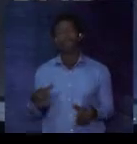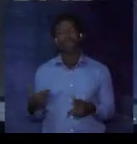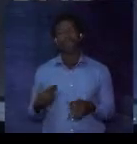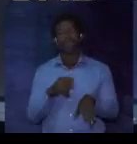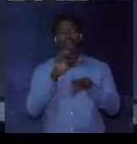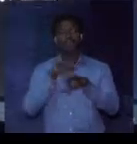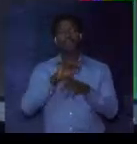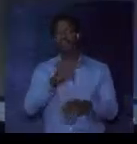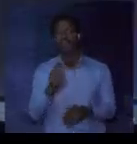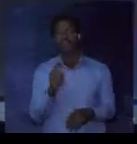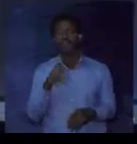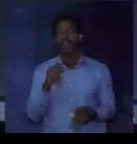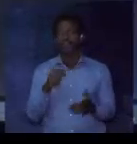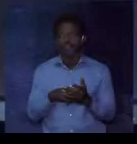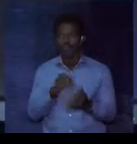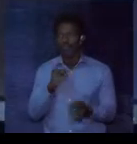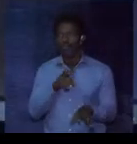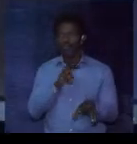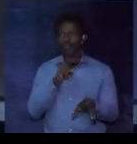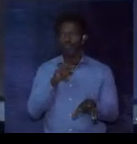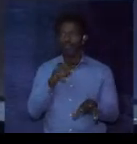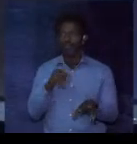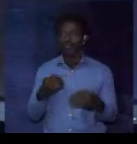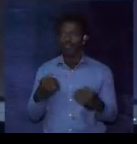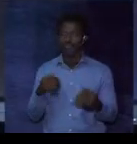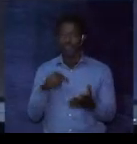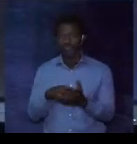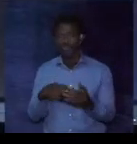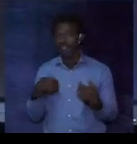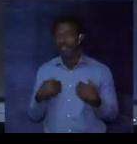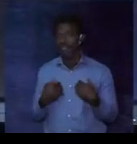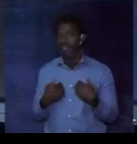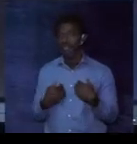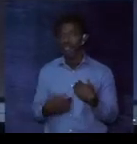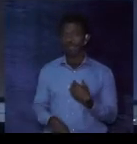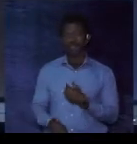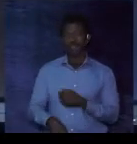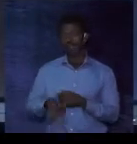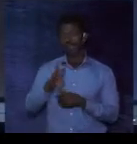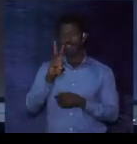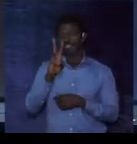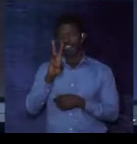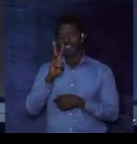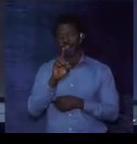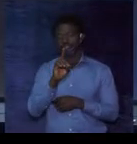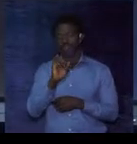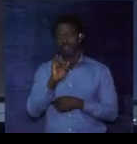That was easy. Let's look at another one. Now this one has about 1, 2, 3, 4, 5, 6 digits. You have